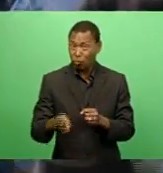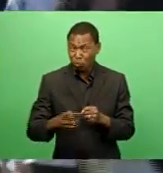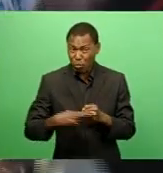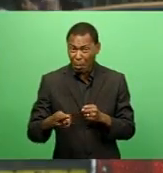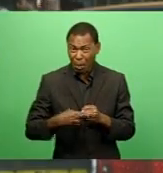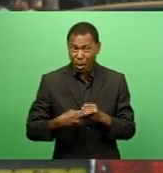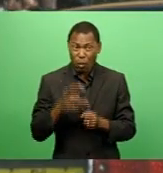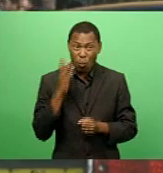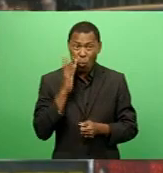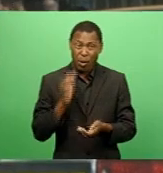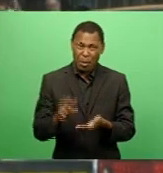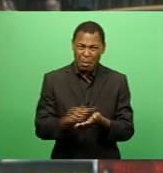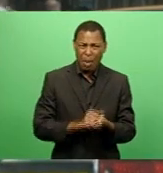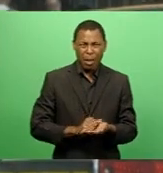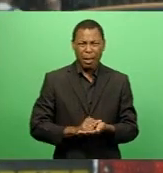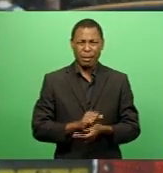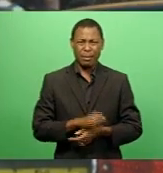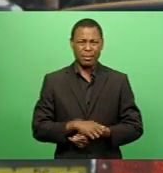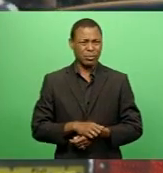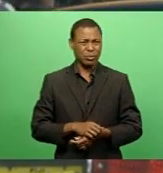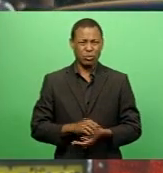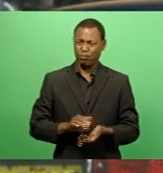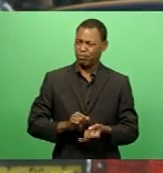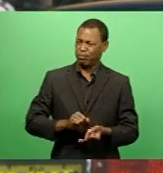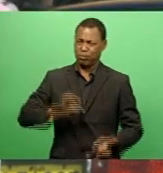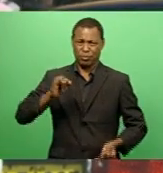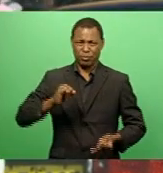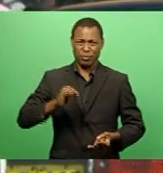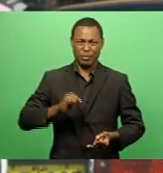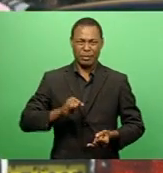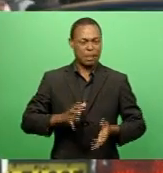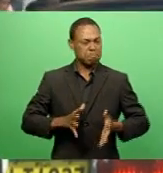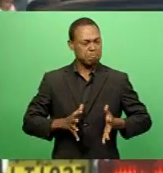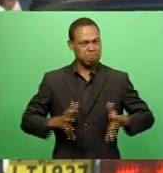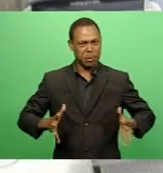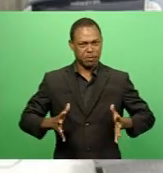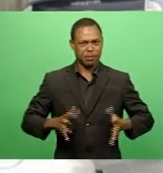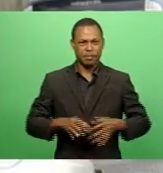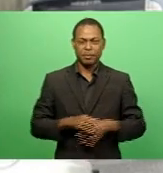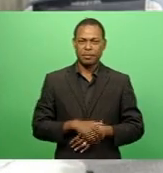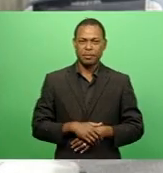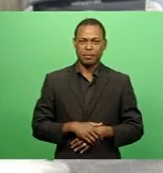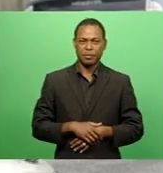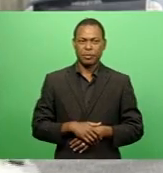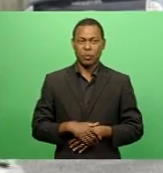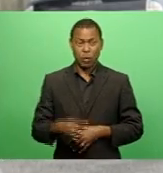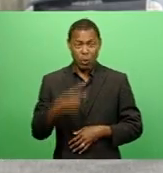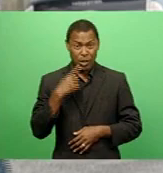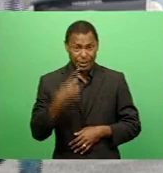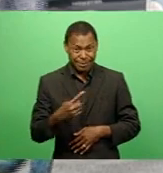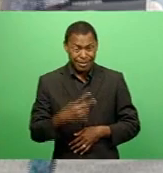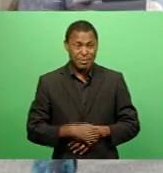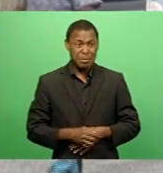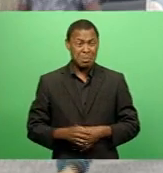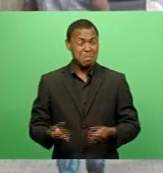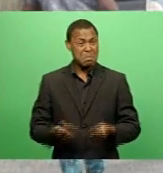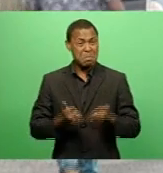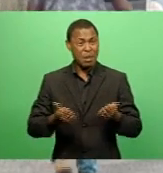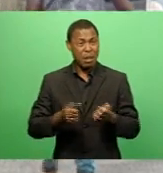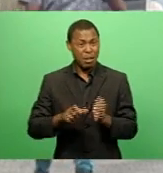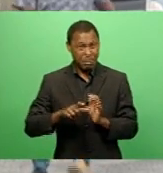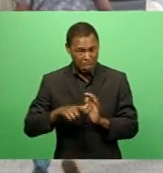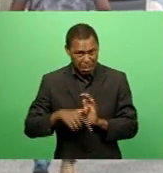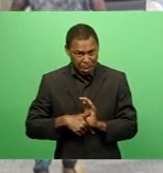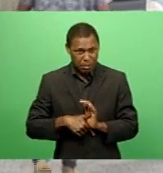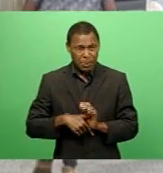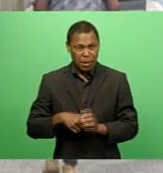vehicle will be 25,000. That's a big amount, eh? Shandil says in many instances, customers discover the defects